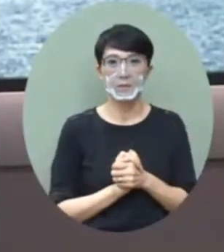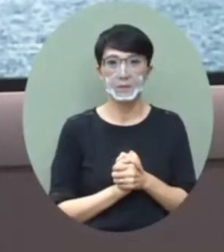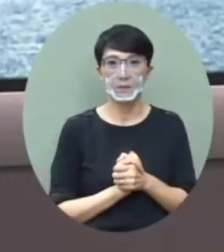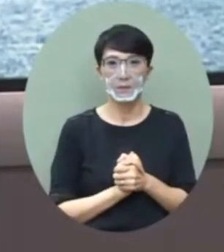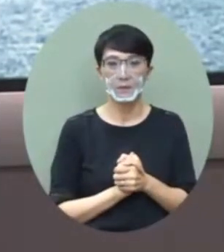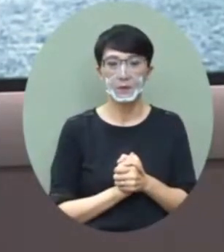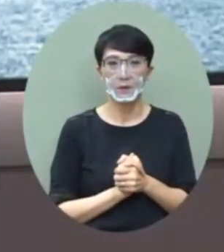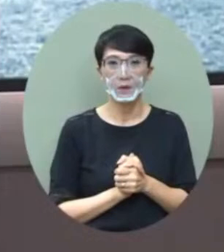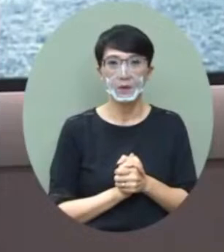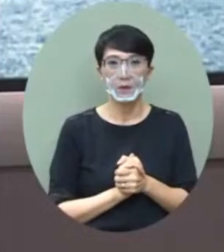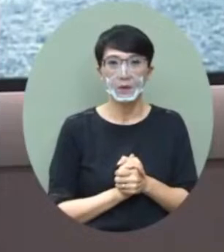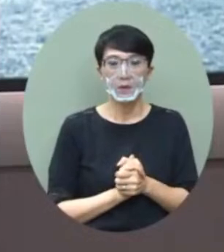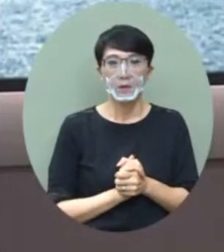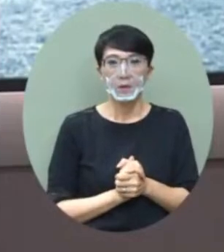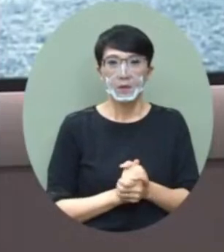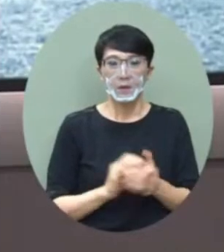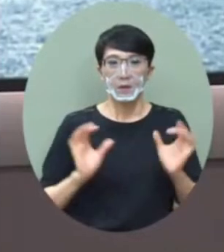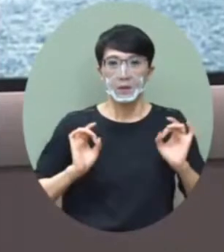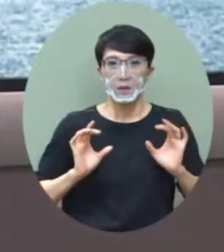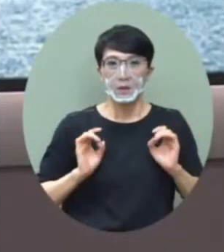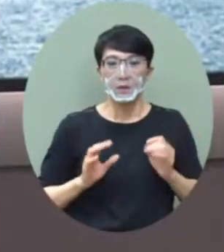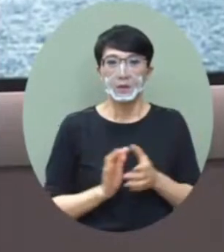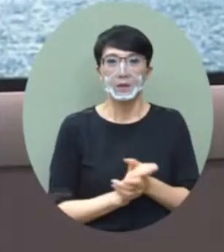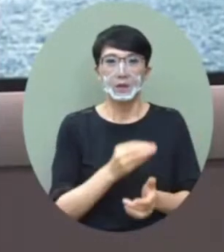HA staff.